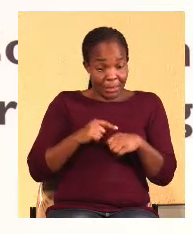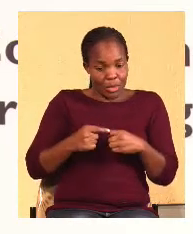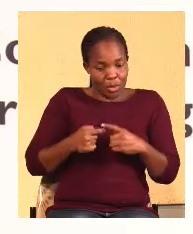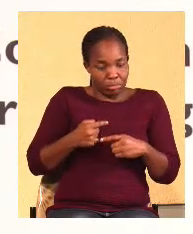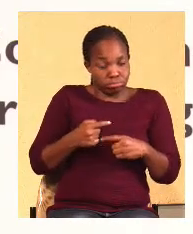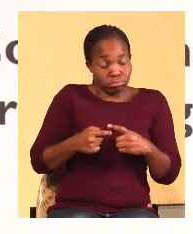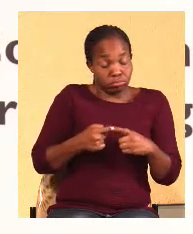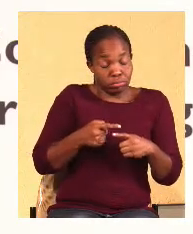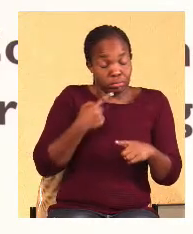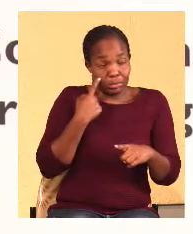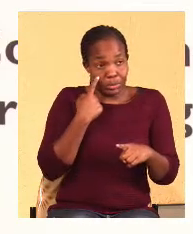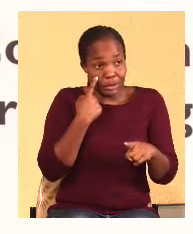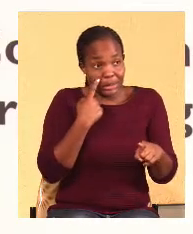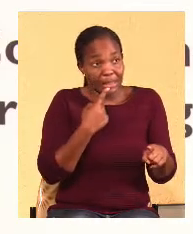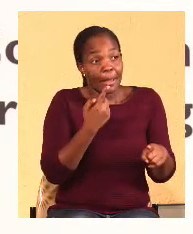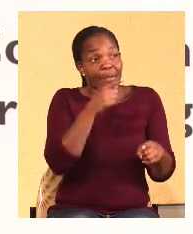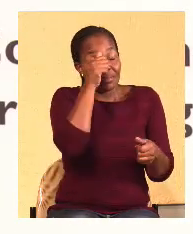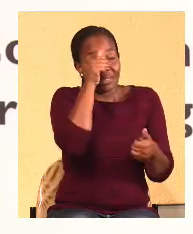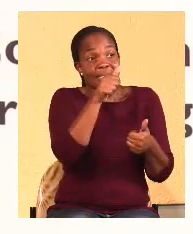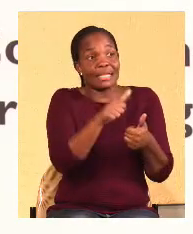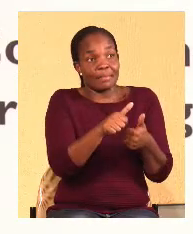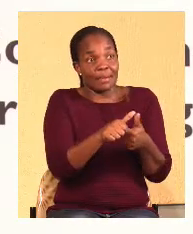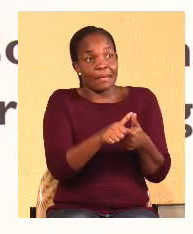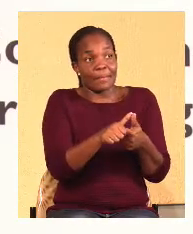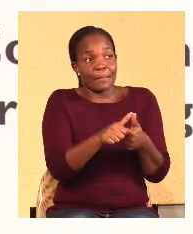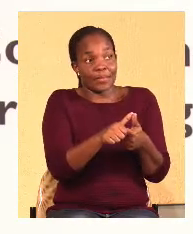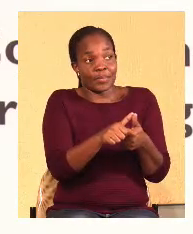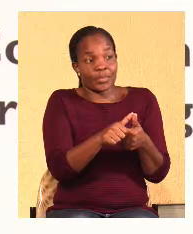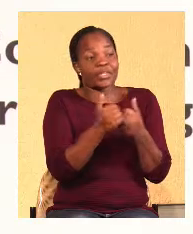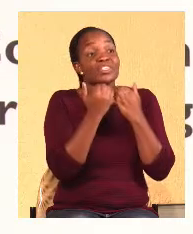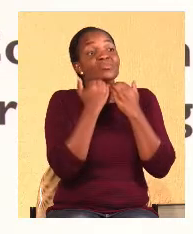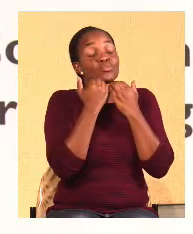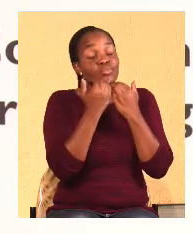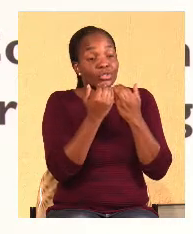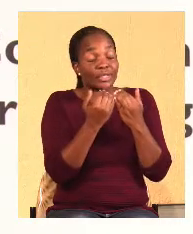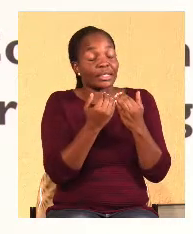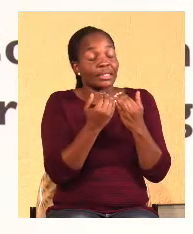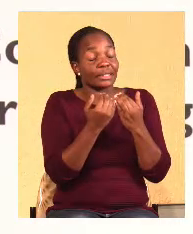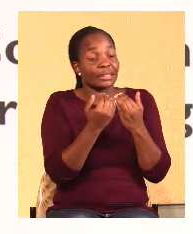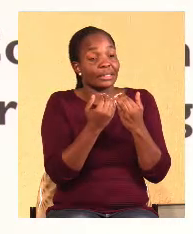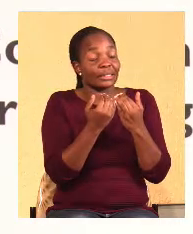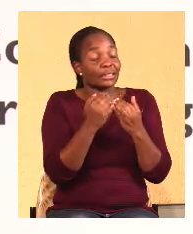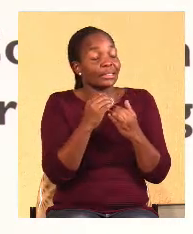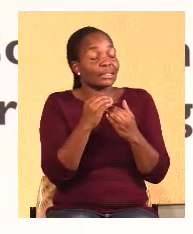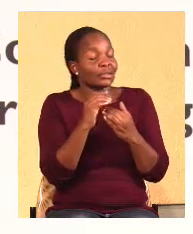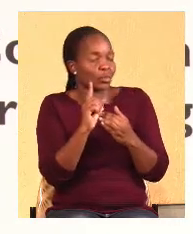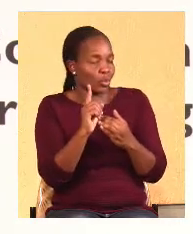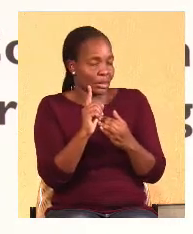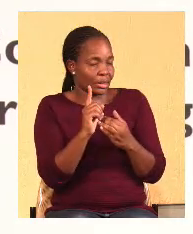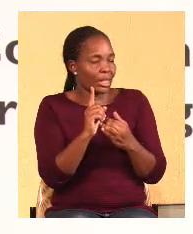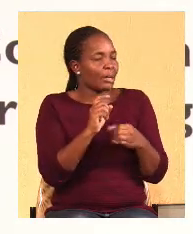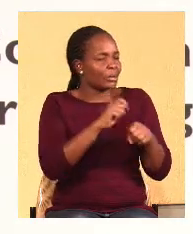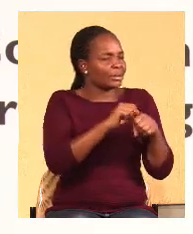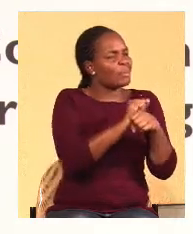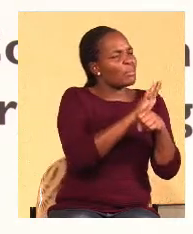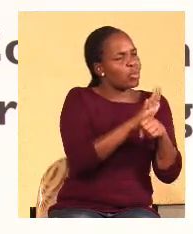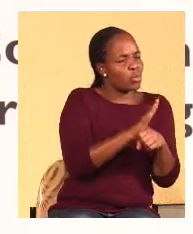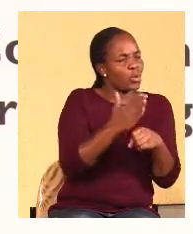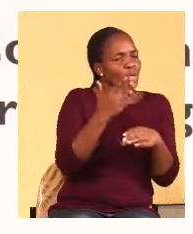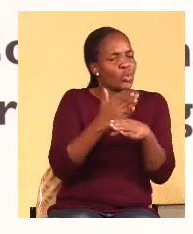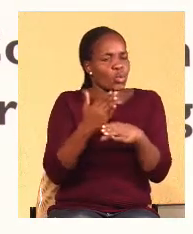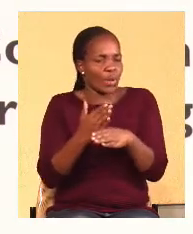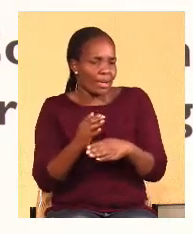must not forget why we find ourselves in this situation, and does it dictate for us to open